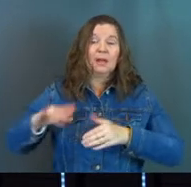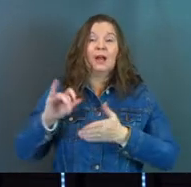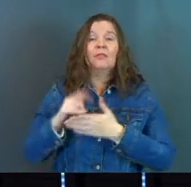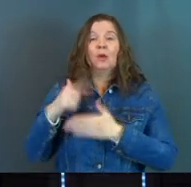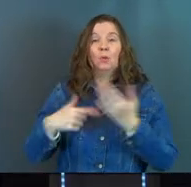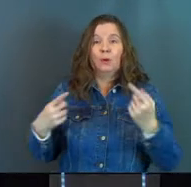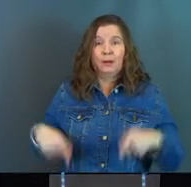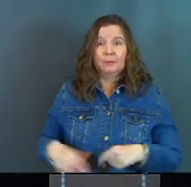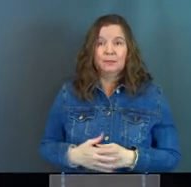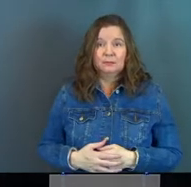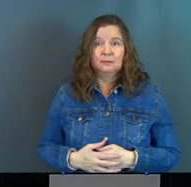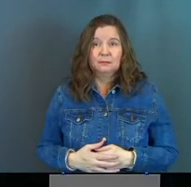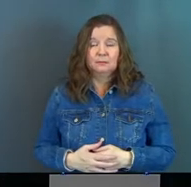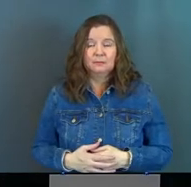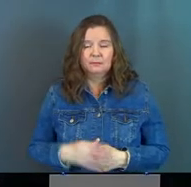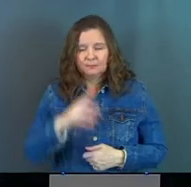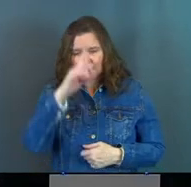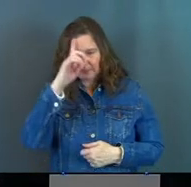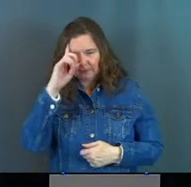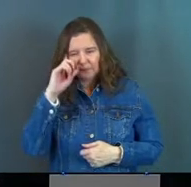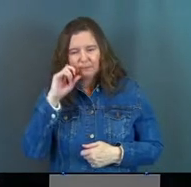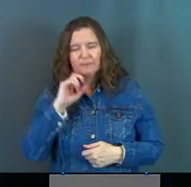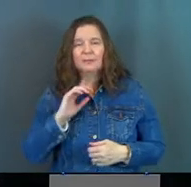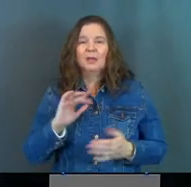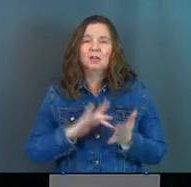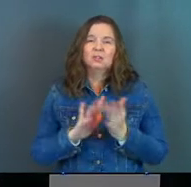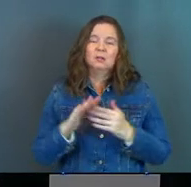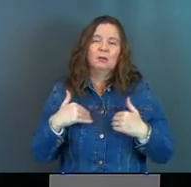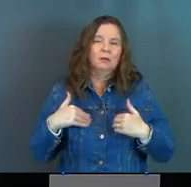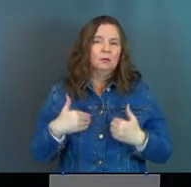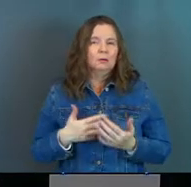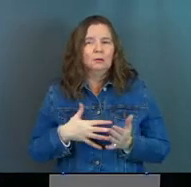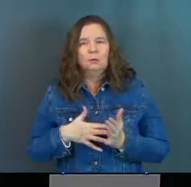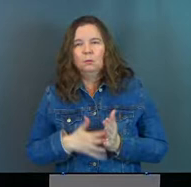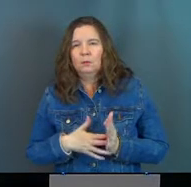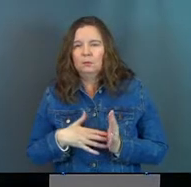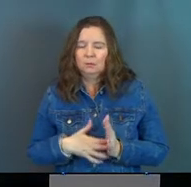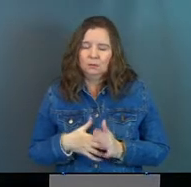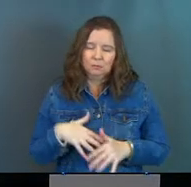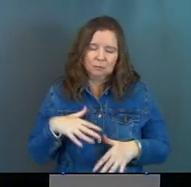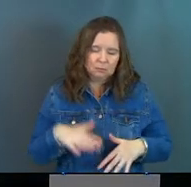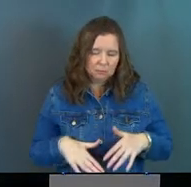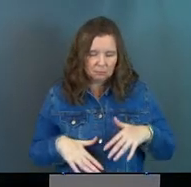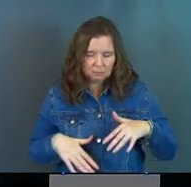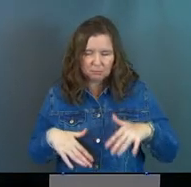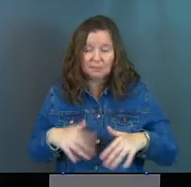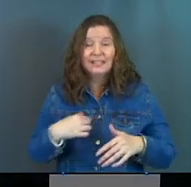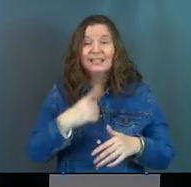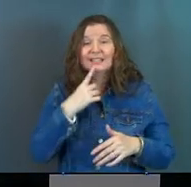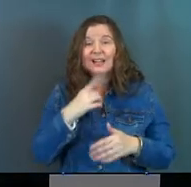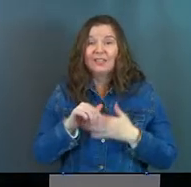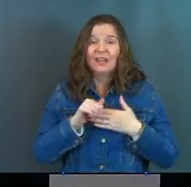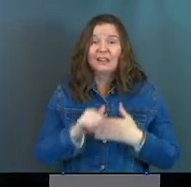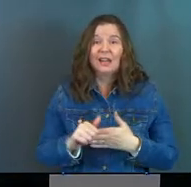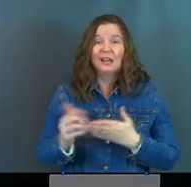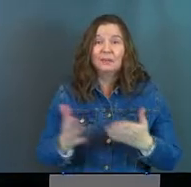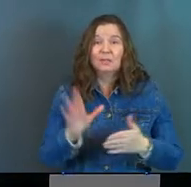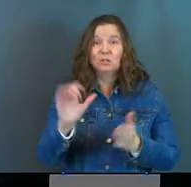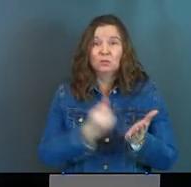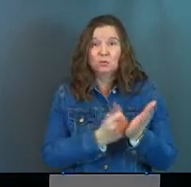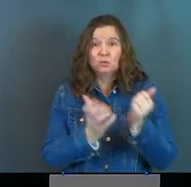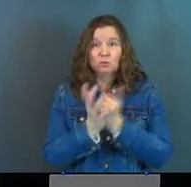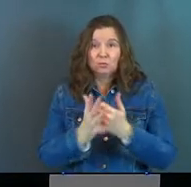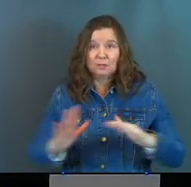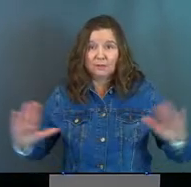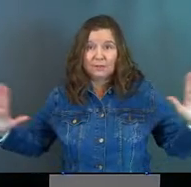And that's what happens. Jesus is so weakened at this point. It says that they led him away to be